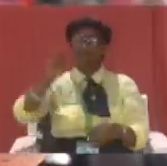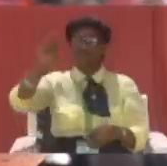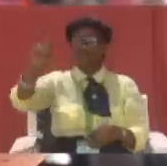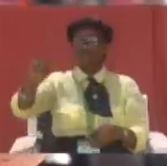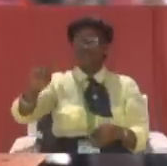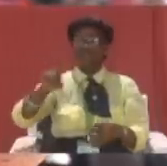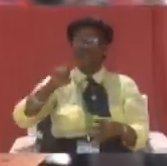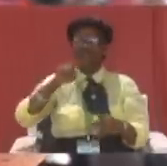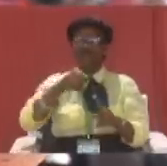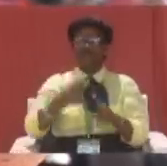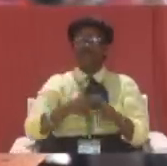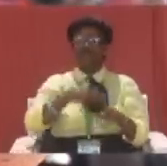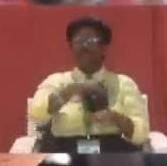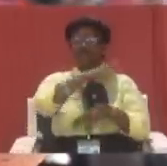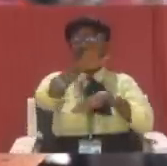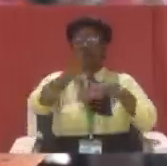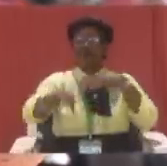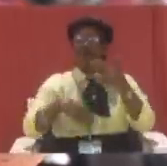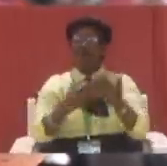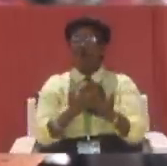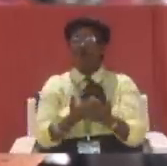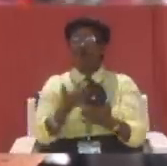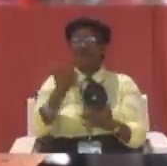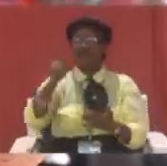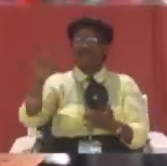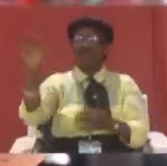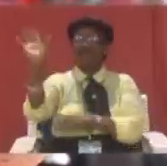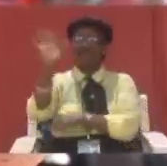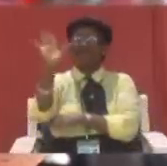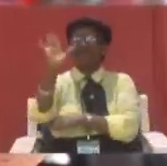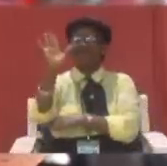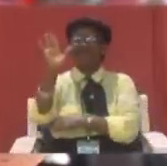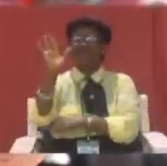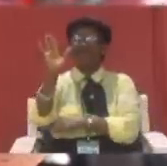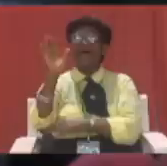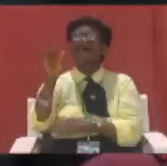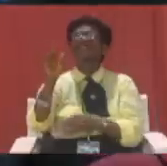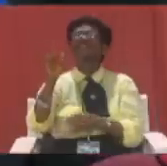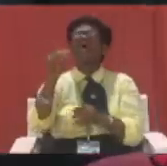From all the pillars of heaven, send help to them.